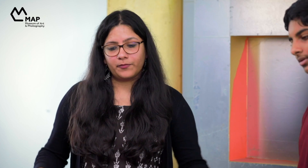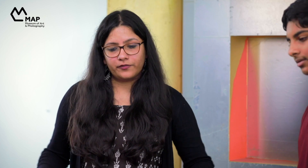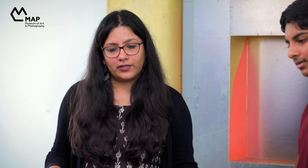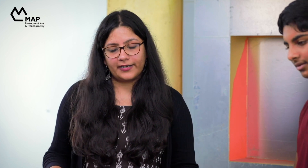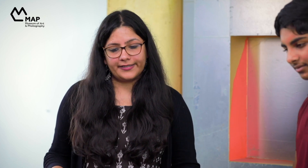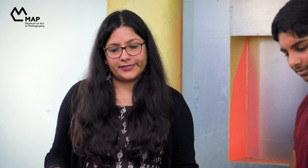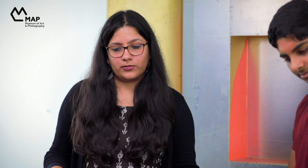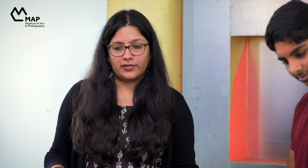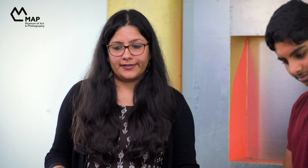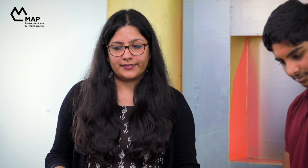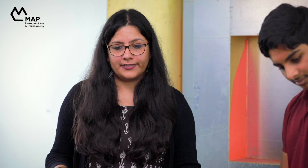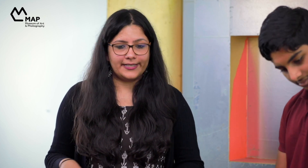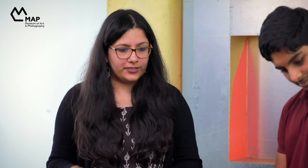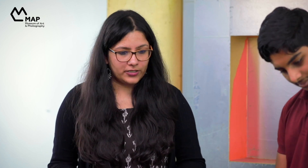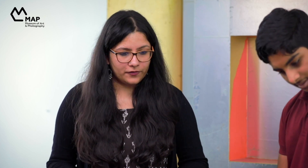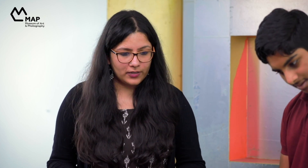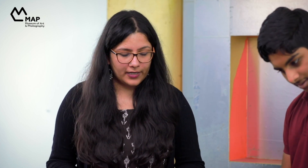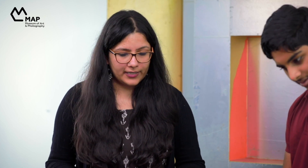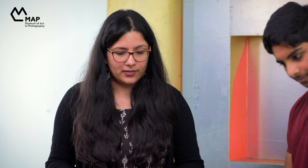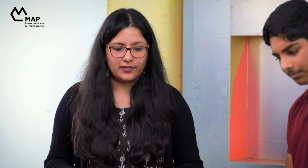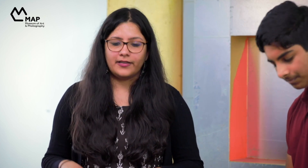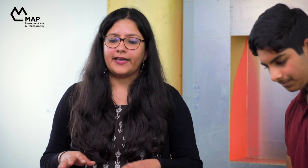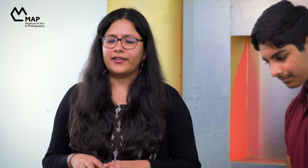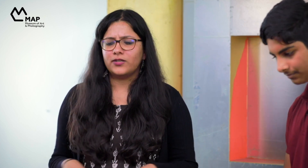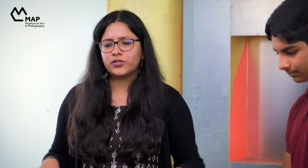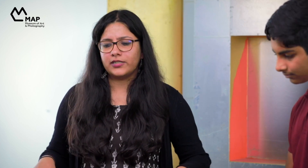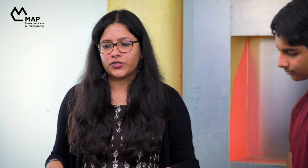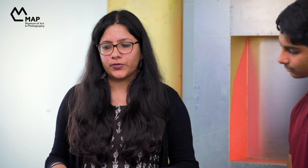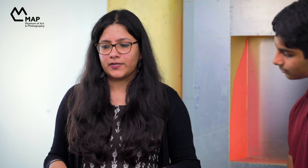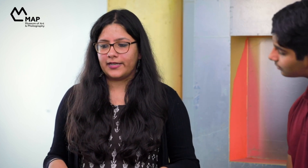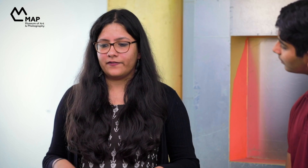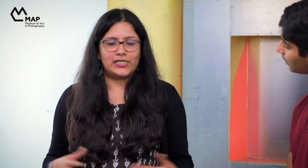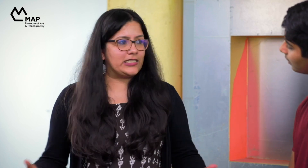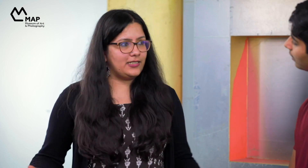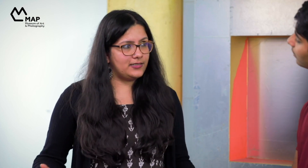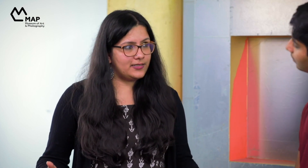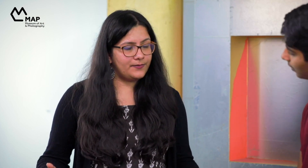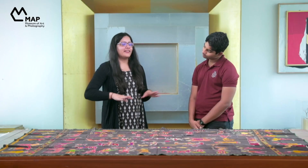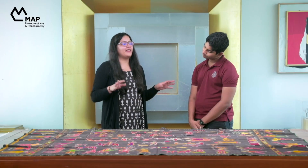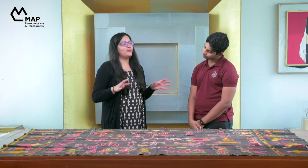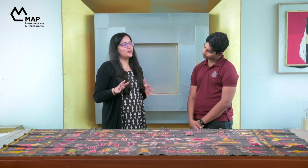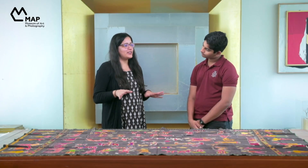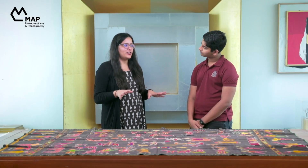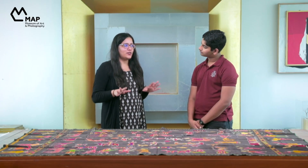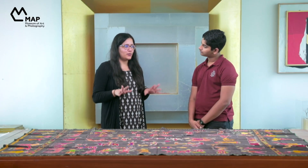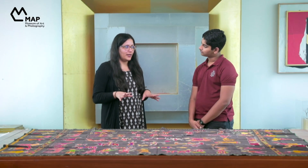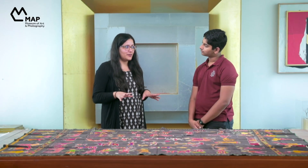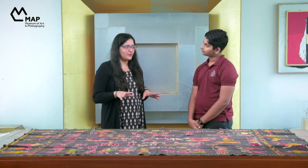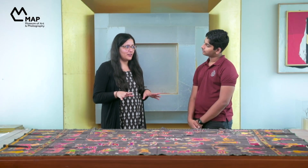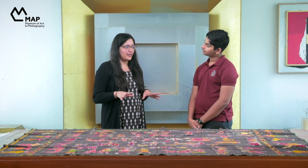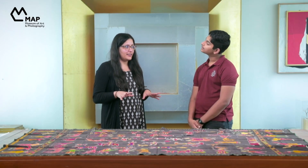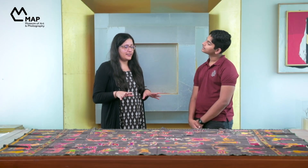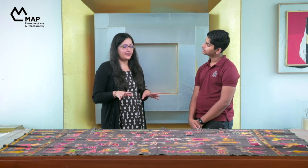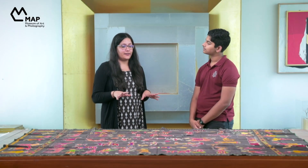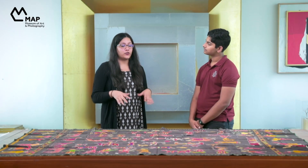this type of Phulkari is known as the Senchi Phulkari, and it usually shows like village scenes. There are mostly just two types